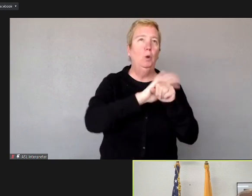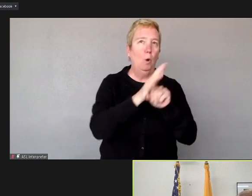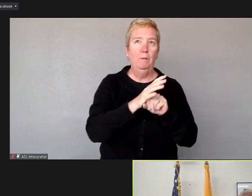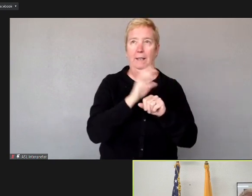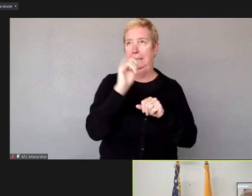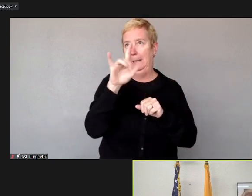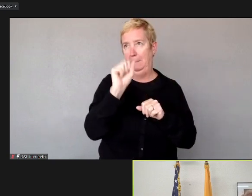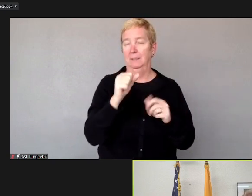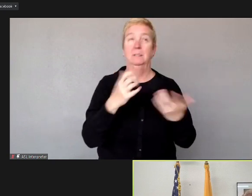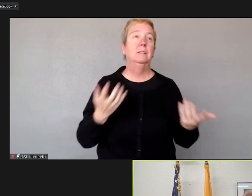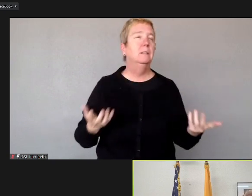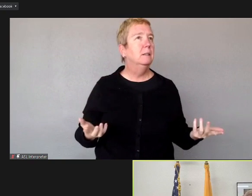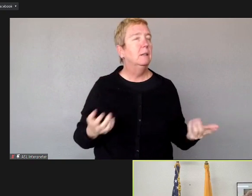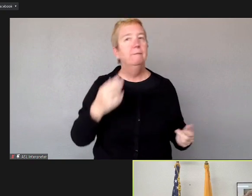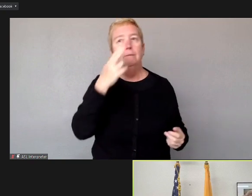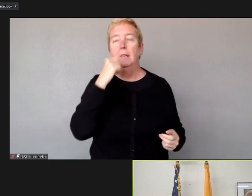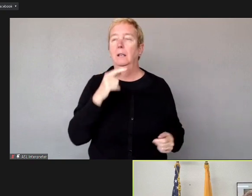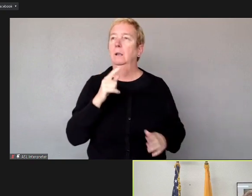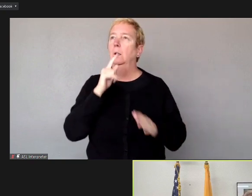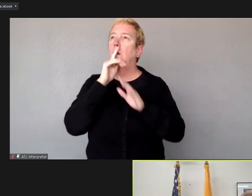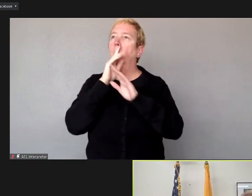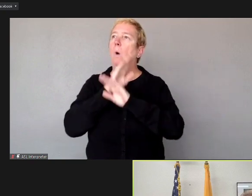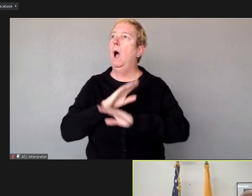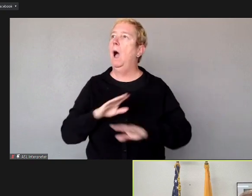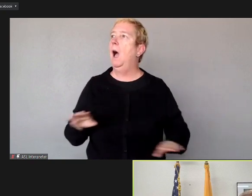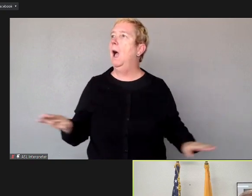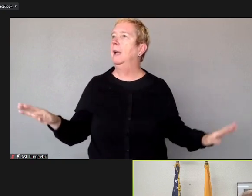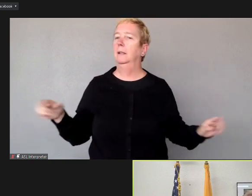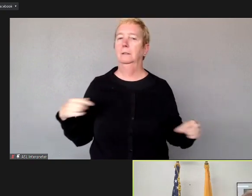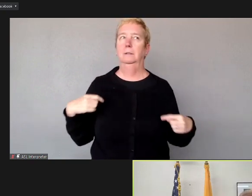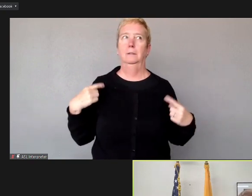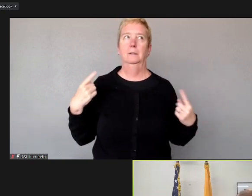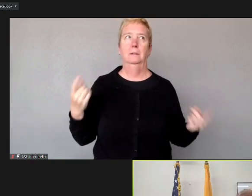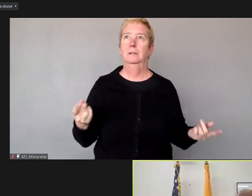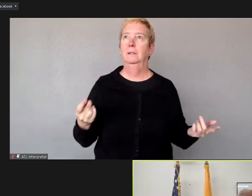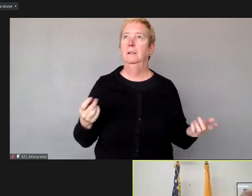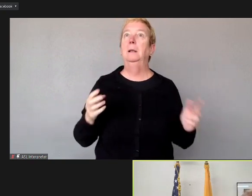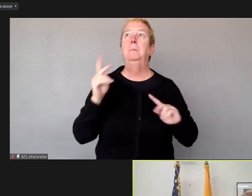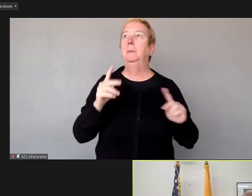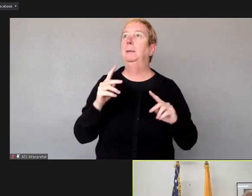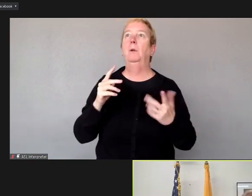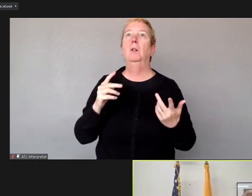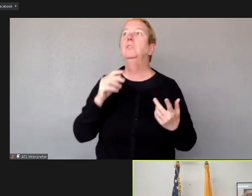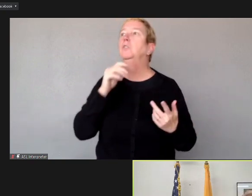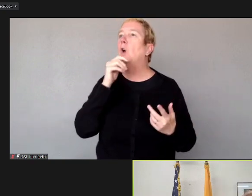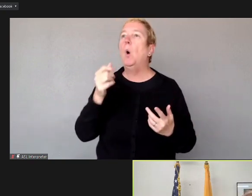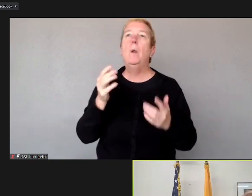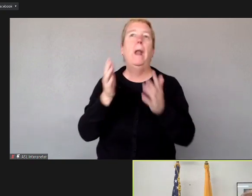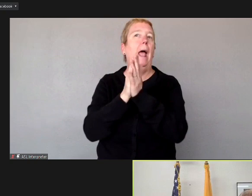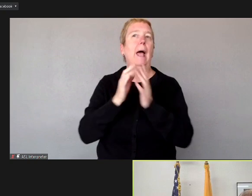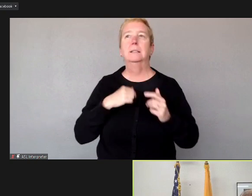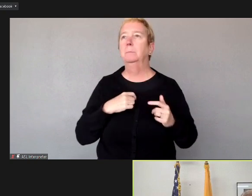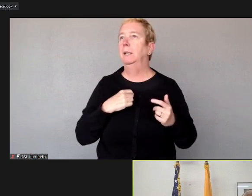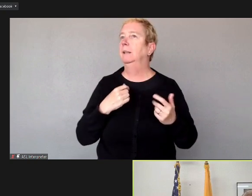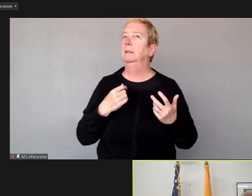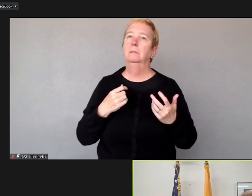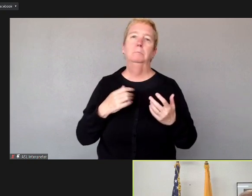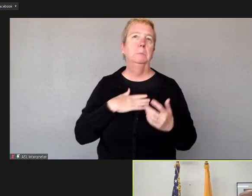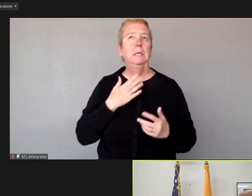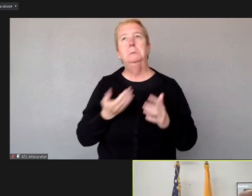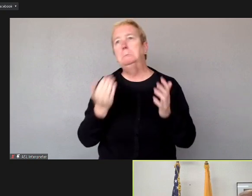it's been very quiet. Like I've gotten 0 emails asking to have the mask mandate